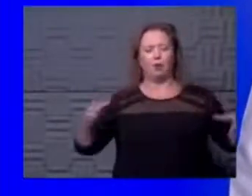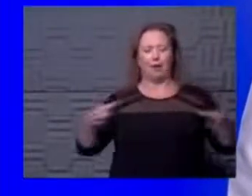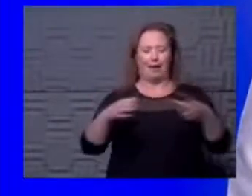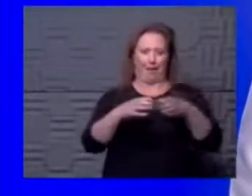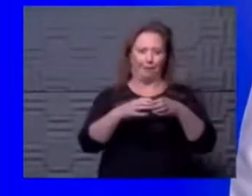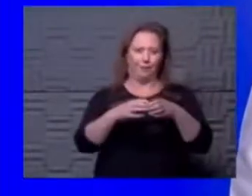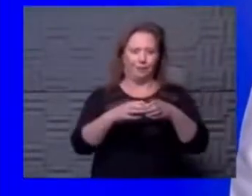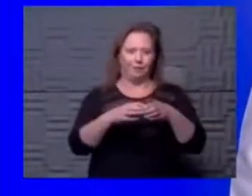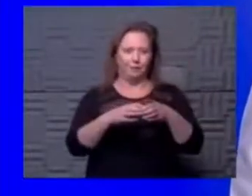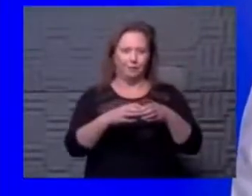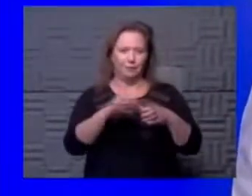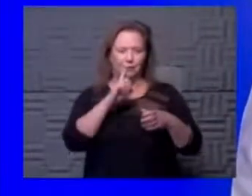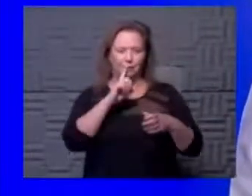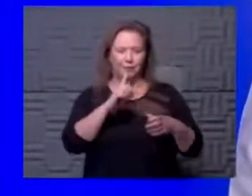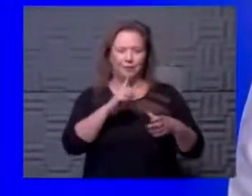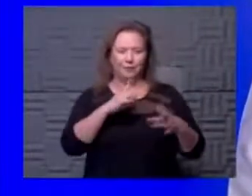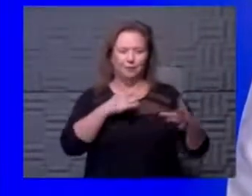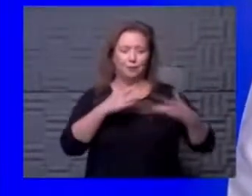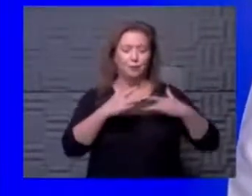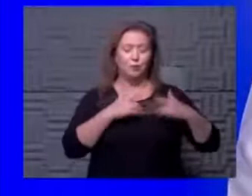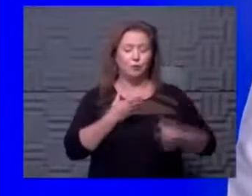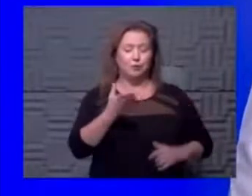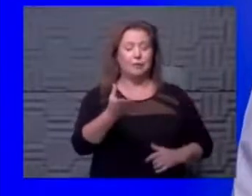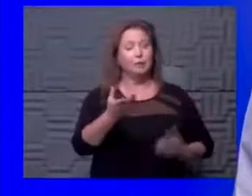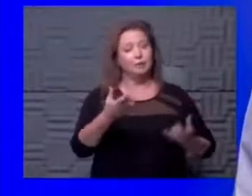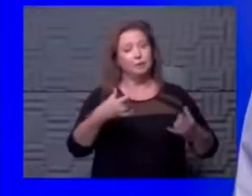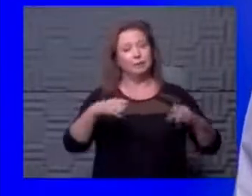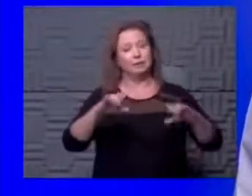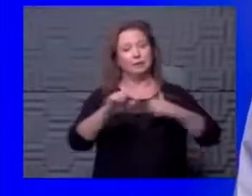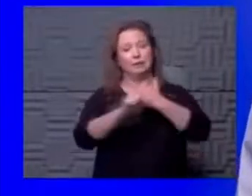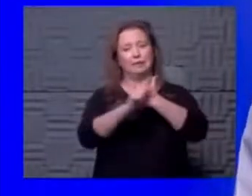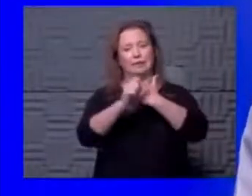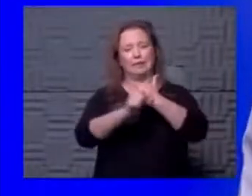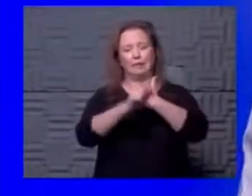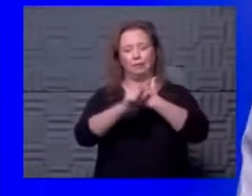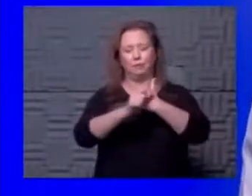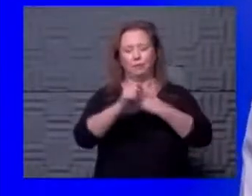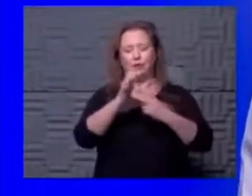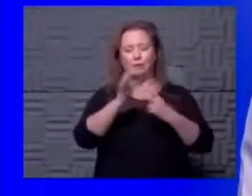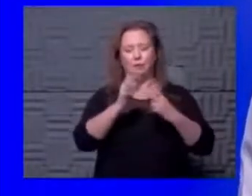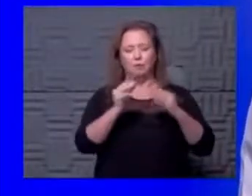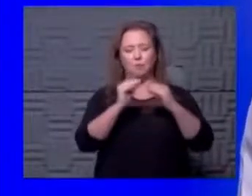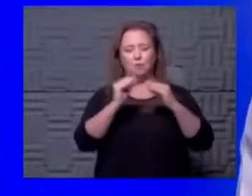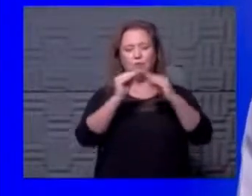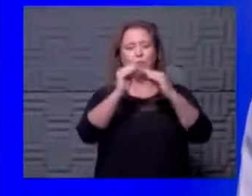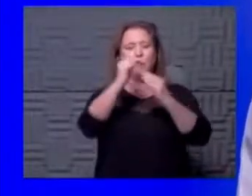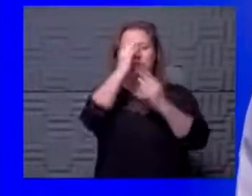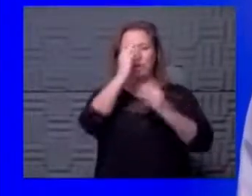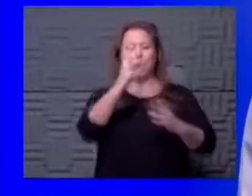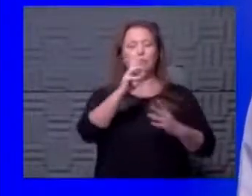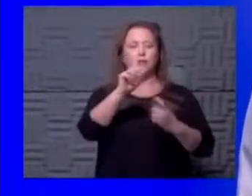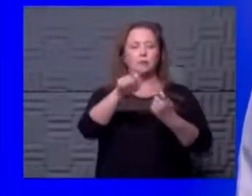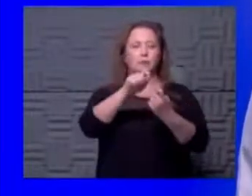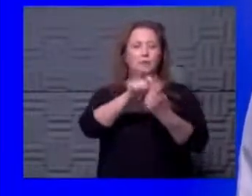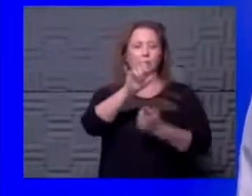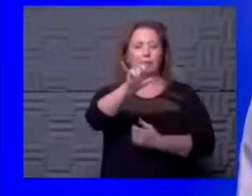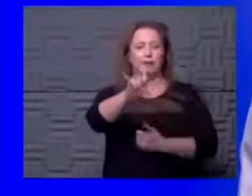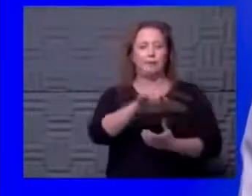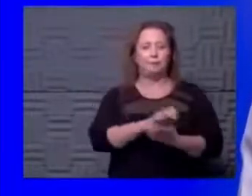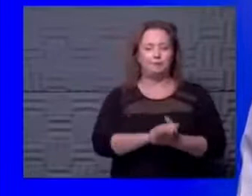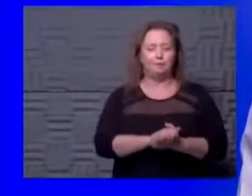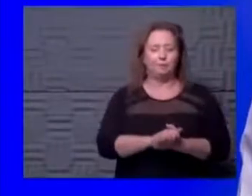So there are a lot of intricacies there. Right now, it's still probably a dangerous prospect, but more and more information is coming out specifically about